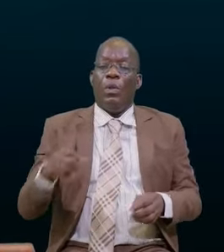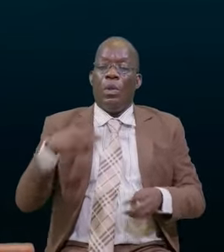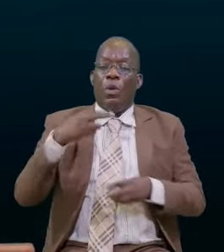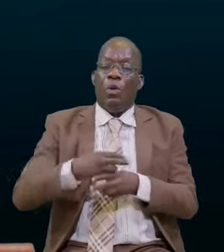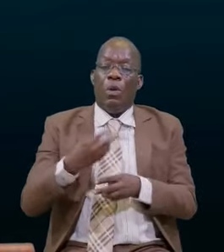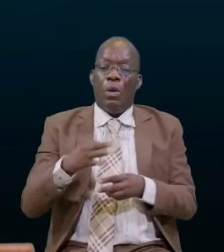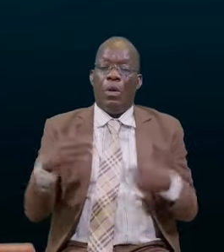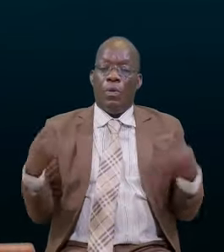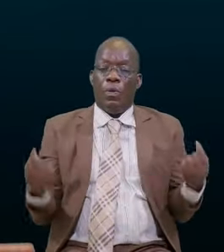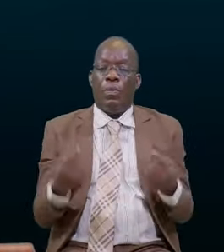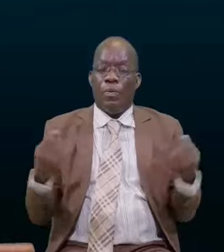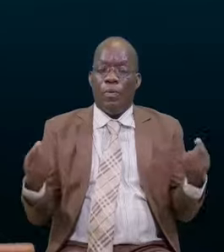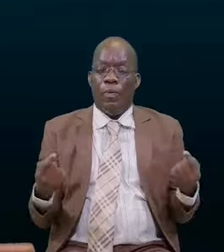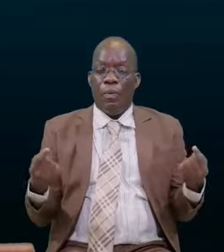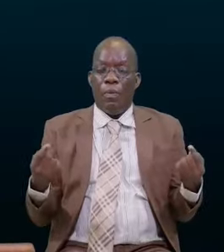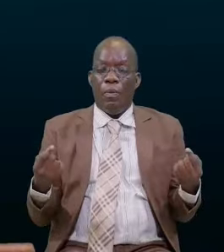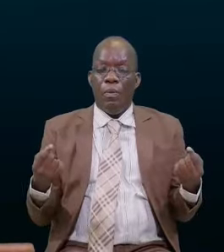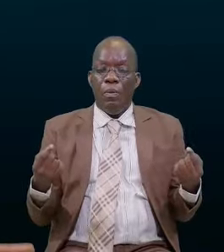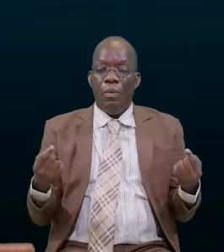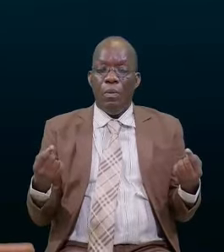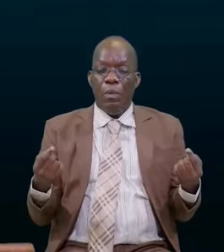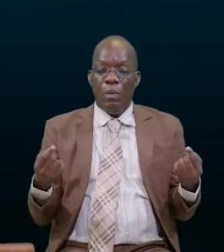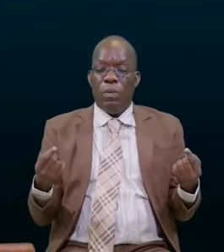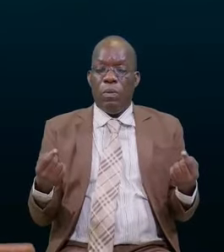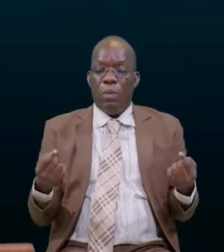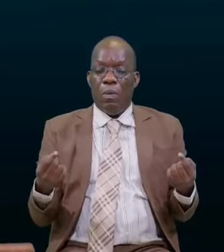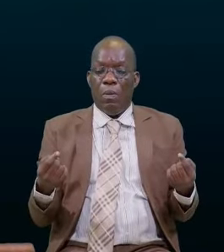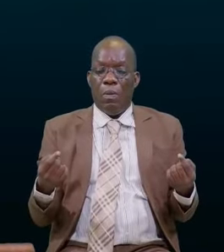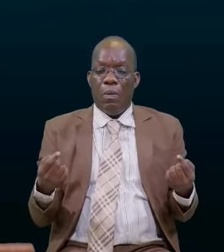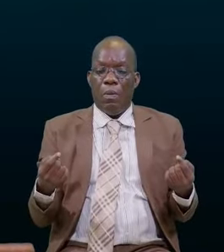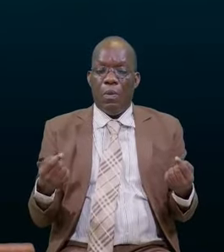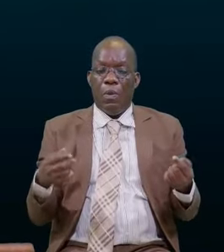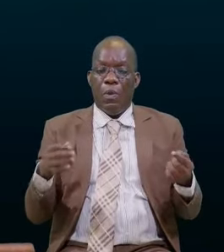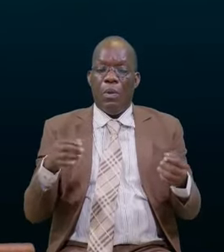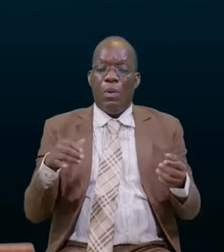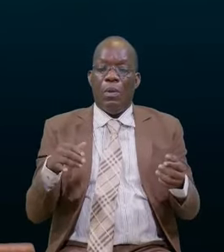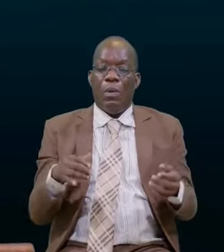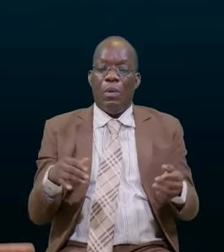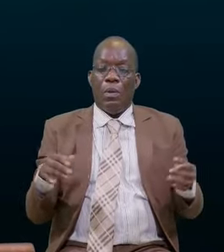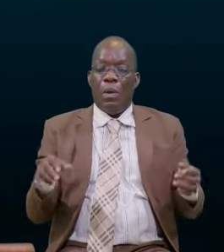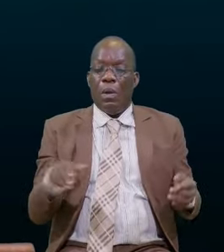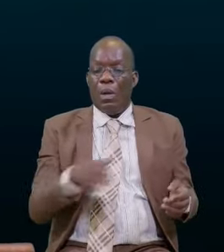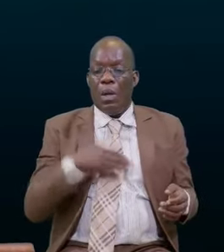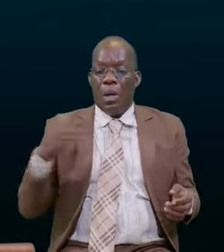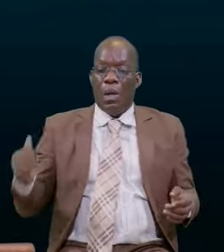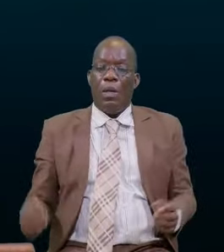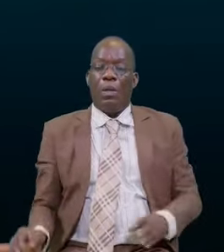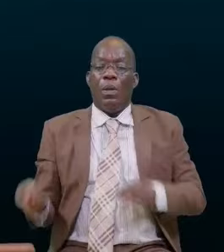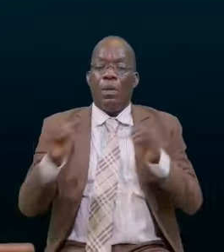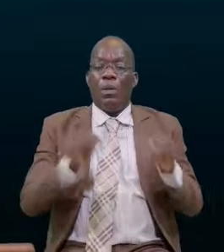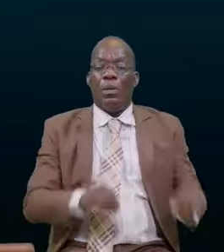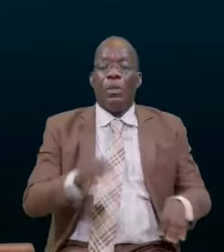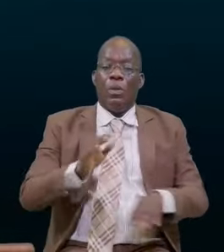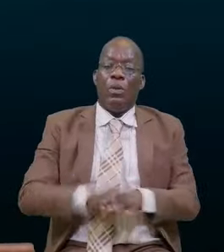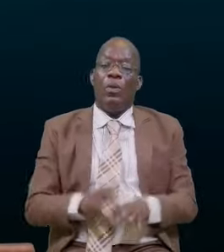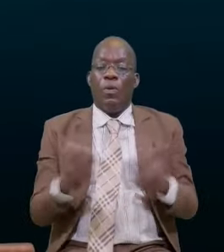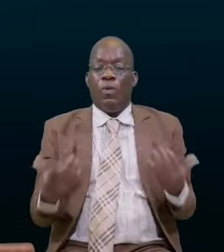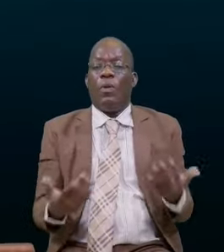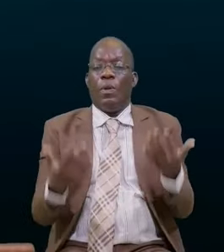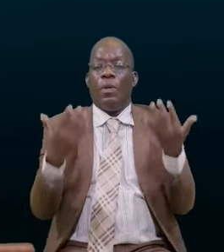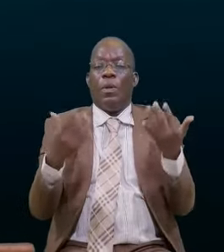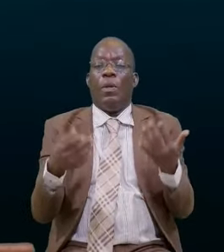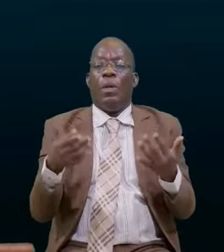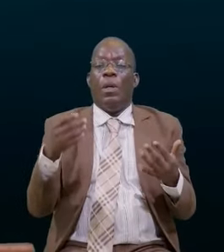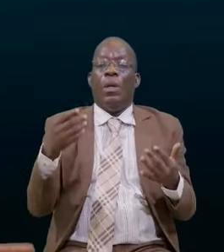among am MERS that defiled the whole body and set it on fire because of Nature and the set